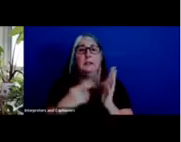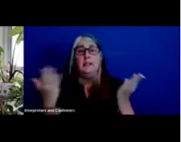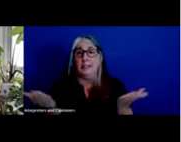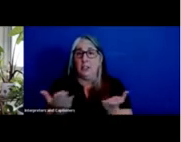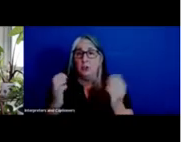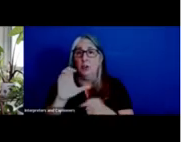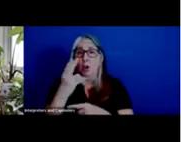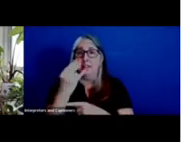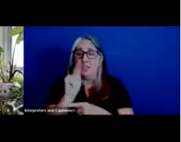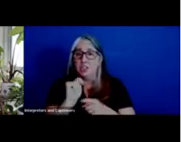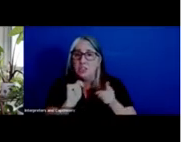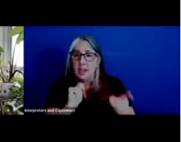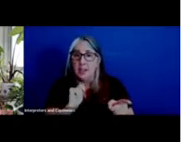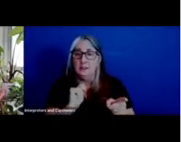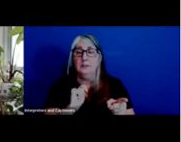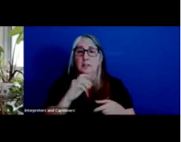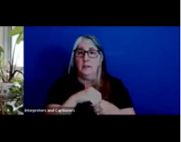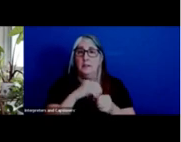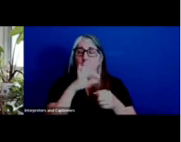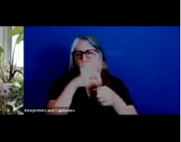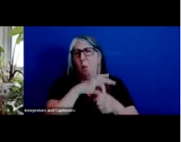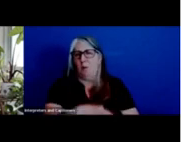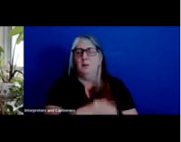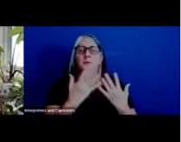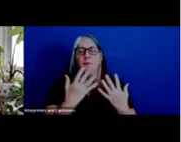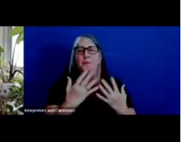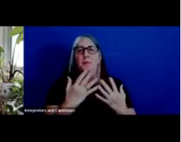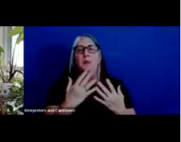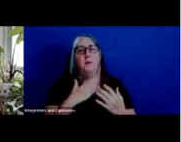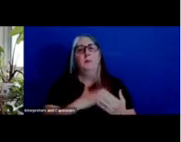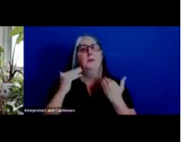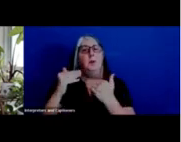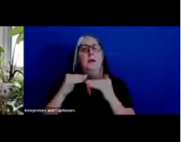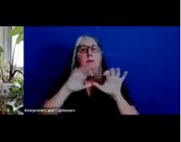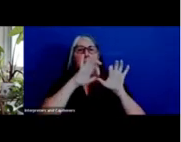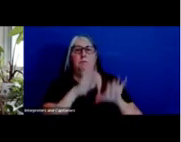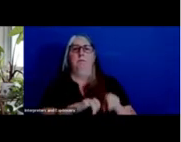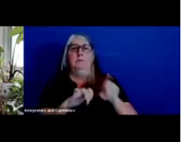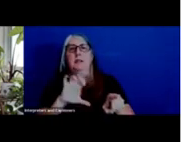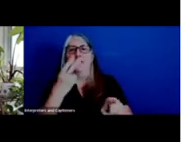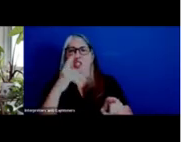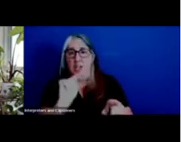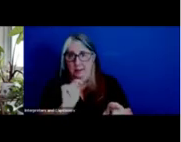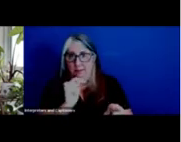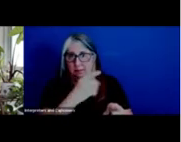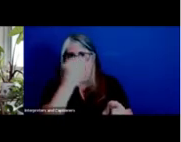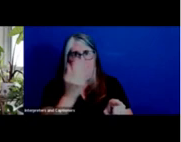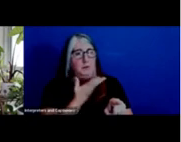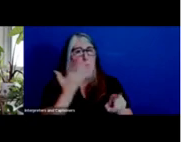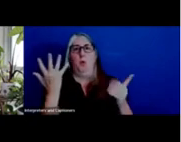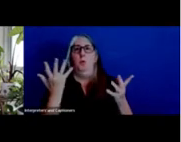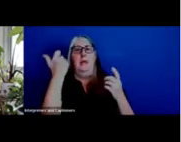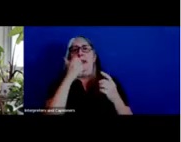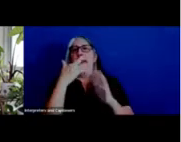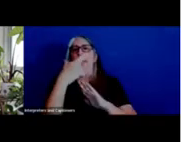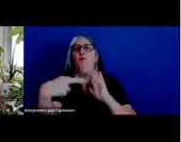chat, here in the poll, please put that into chat. You are welcome to describe any other role